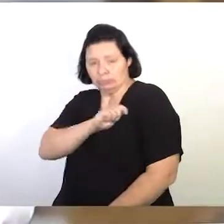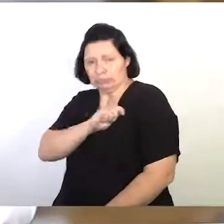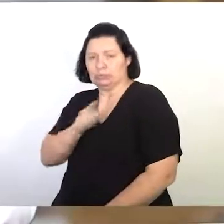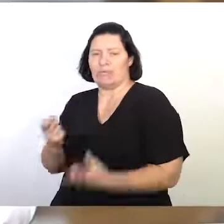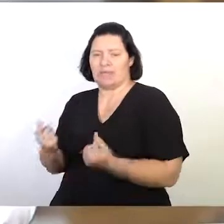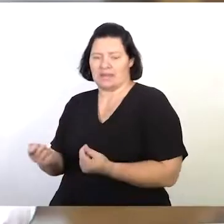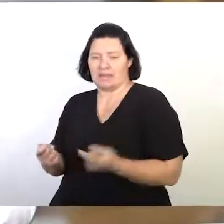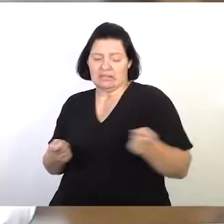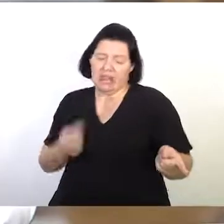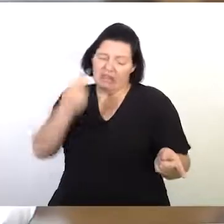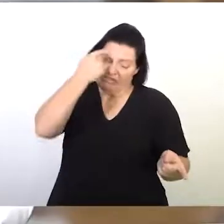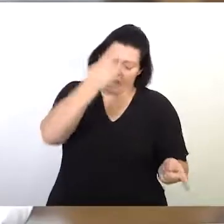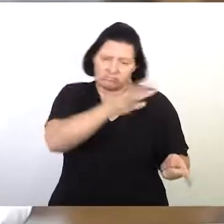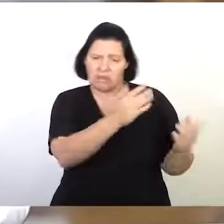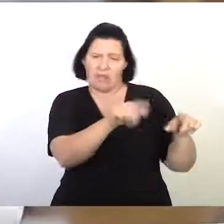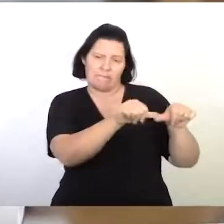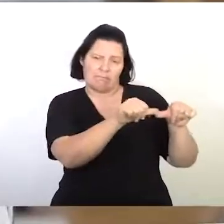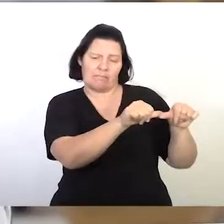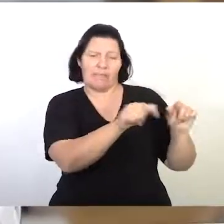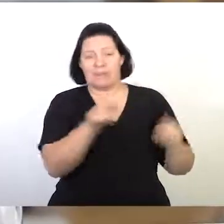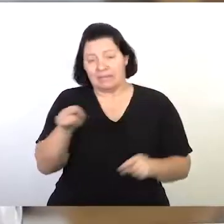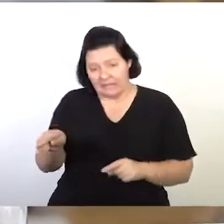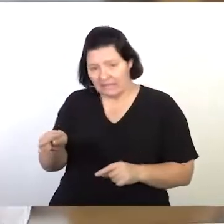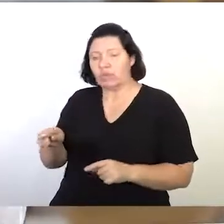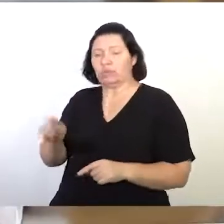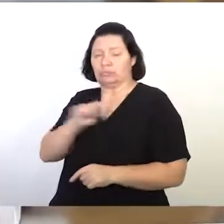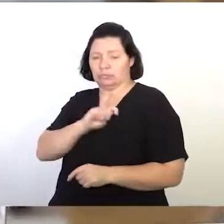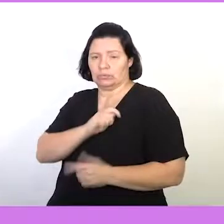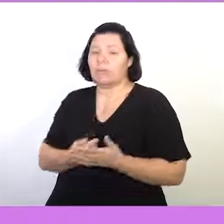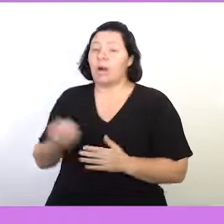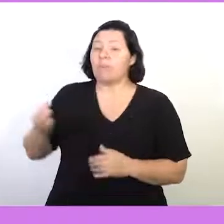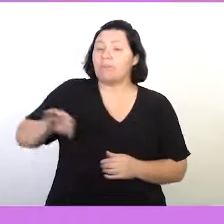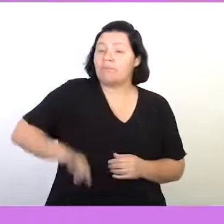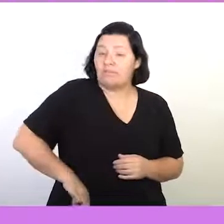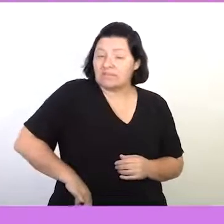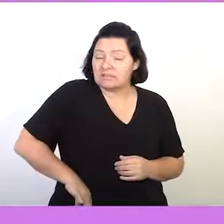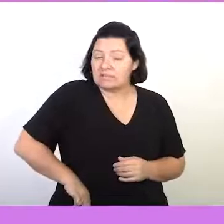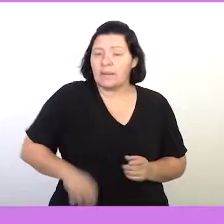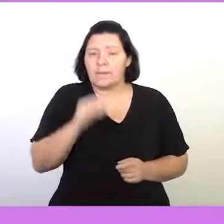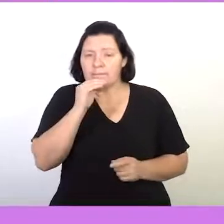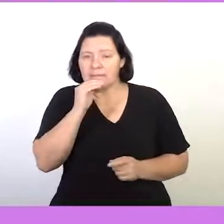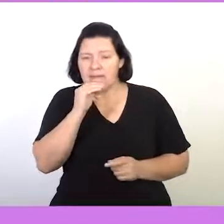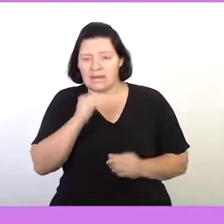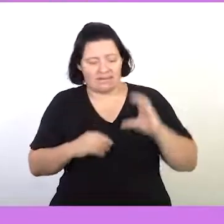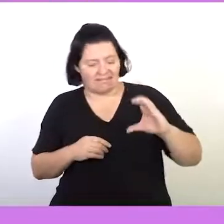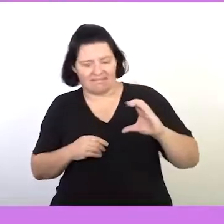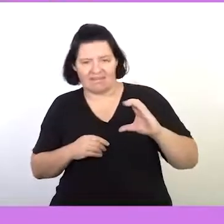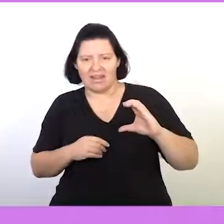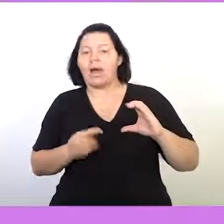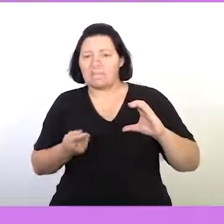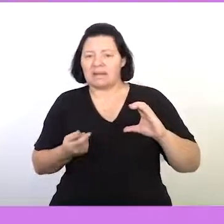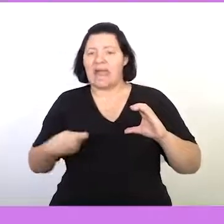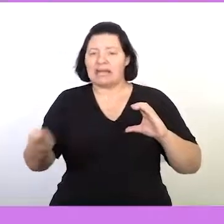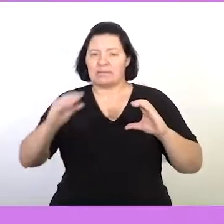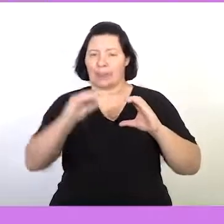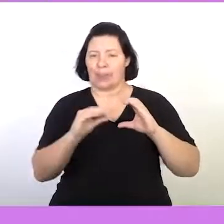your actual income and expenditure. Then we are saying profit is when your income is more than your expenditure,